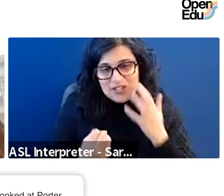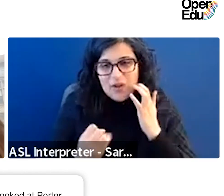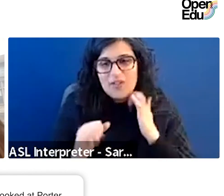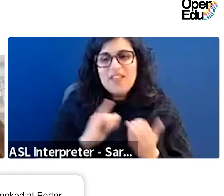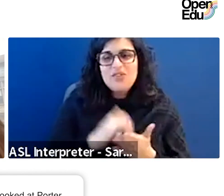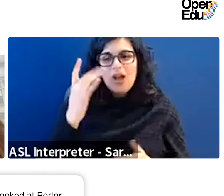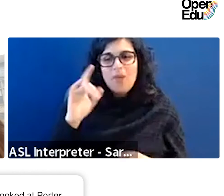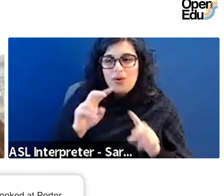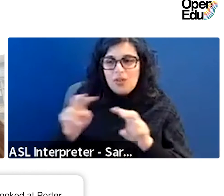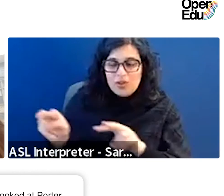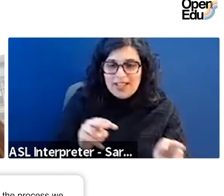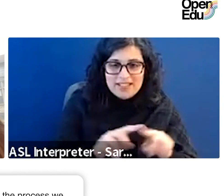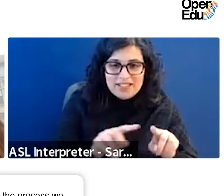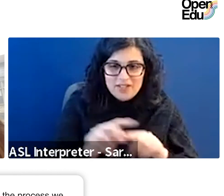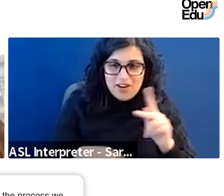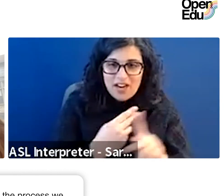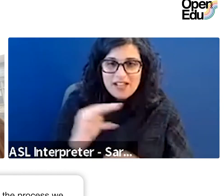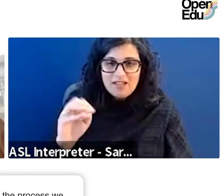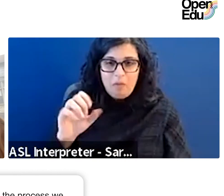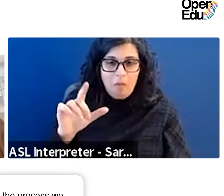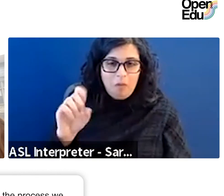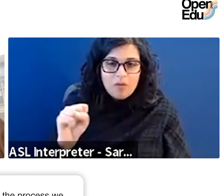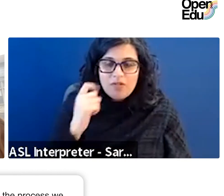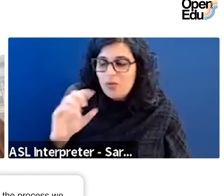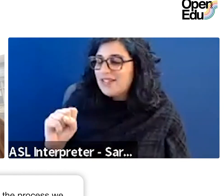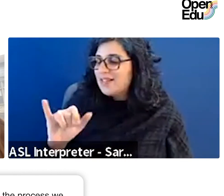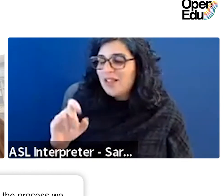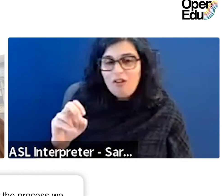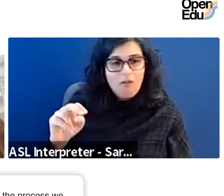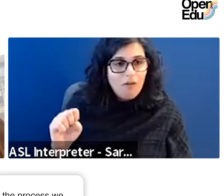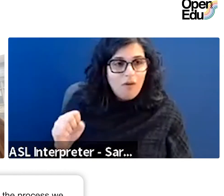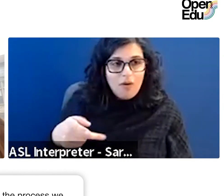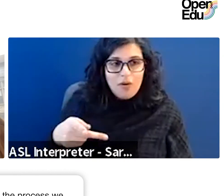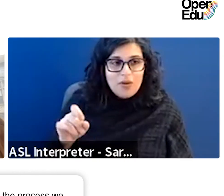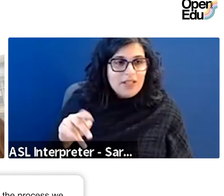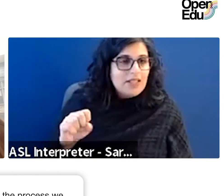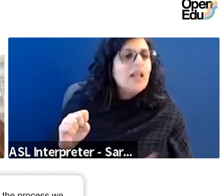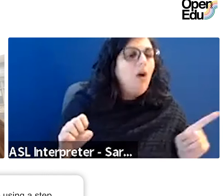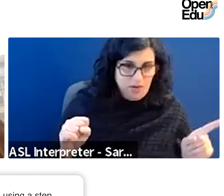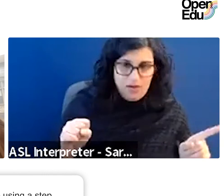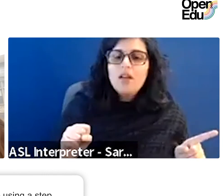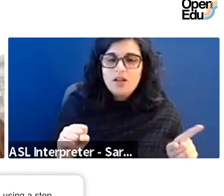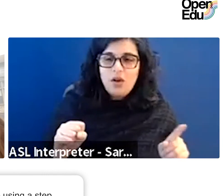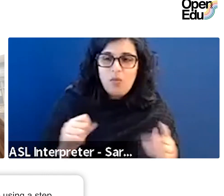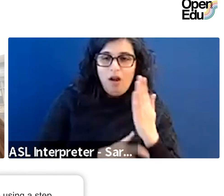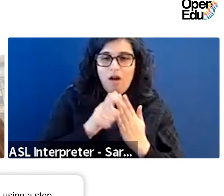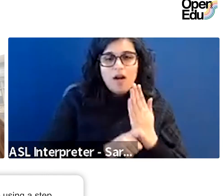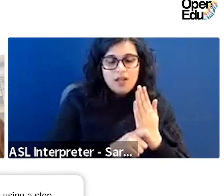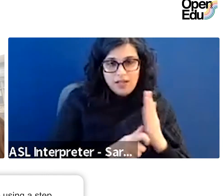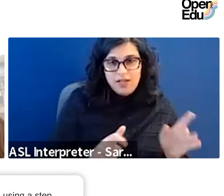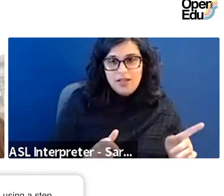pour-to-form molds for the silicone pasties. But the process we worked with, we automized it. So we're using a step motor